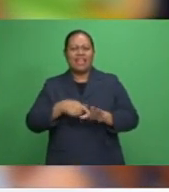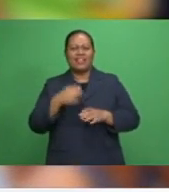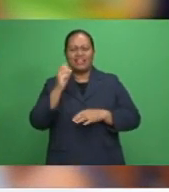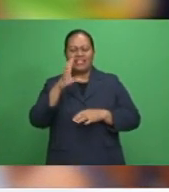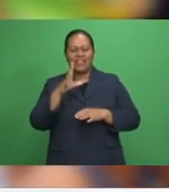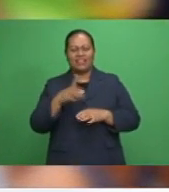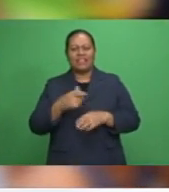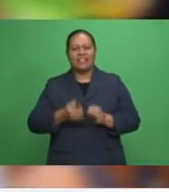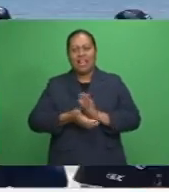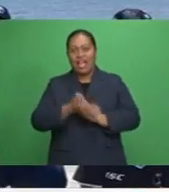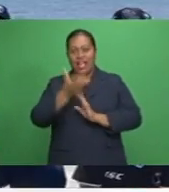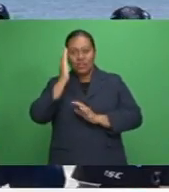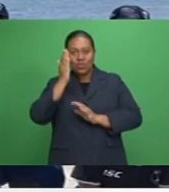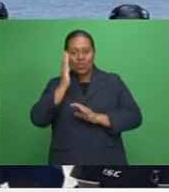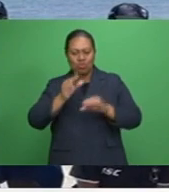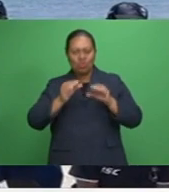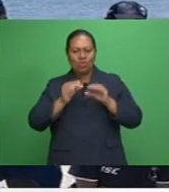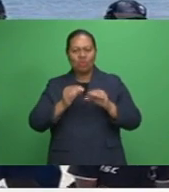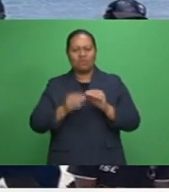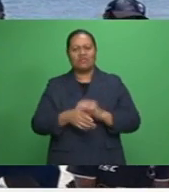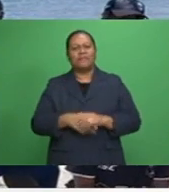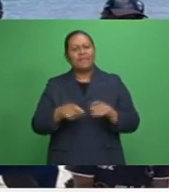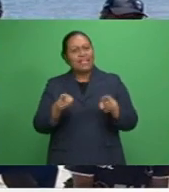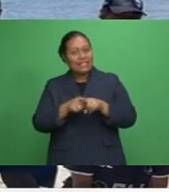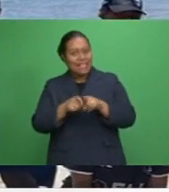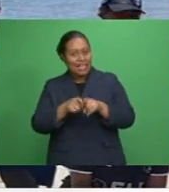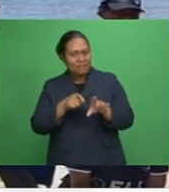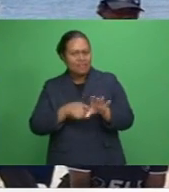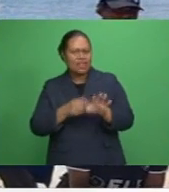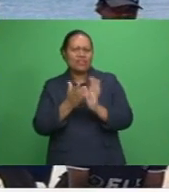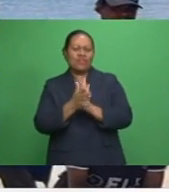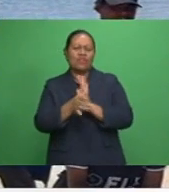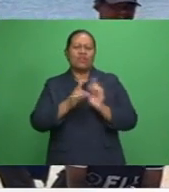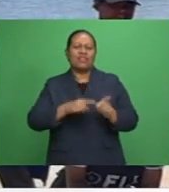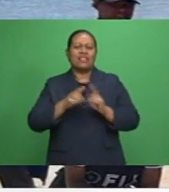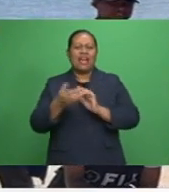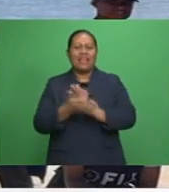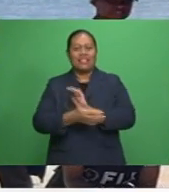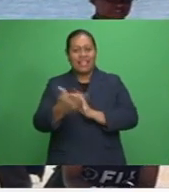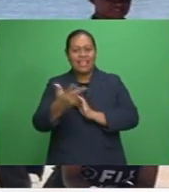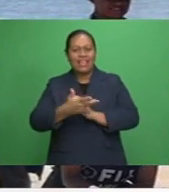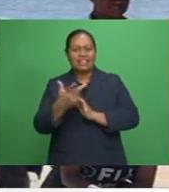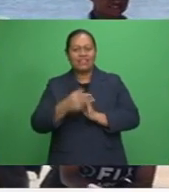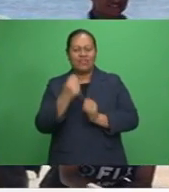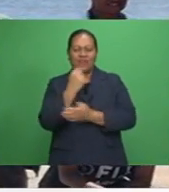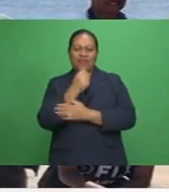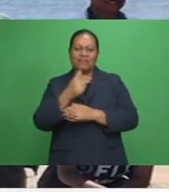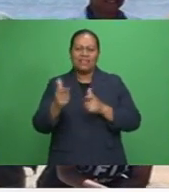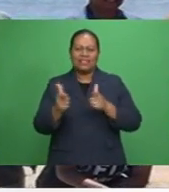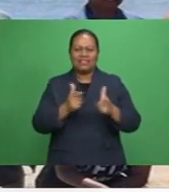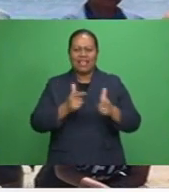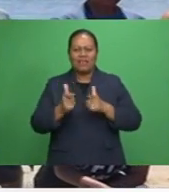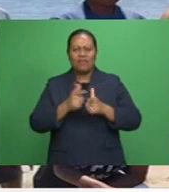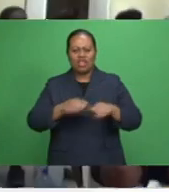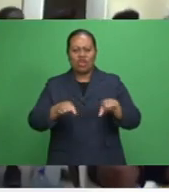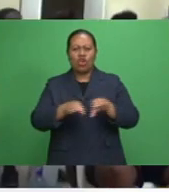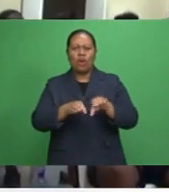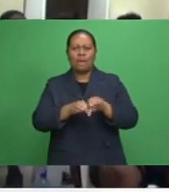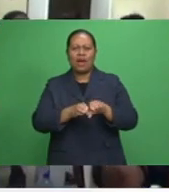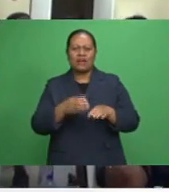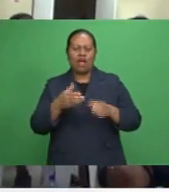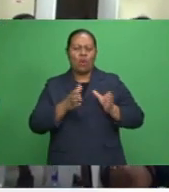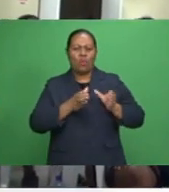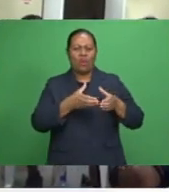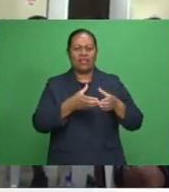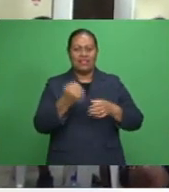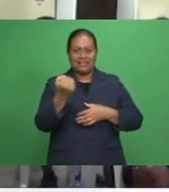school coach at Natambua. That same year, she attended the Fiji Under-18 Girls Rugby Sevens trials for the Commonwealth Youth Games in Samoa